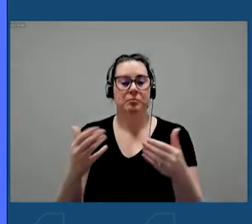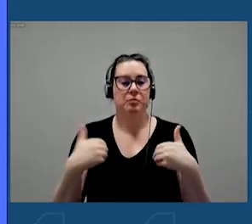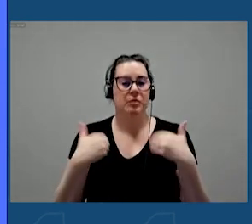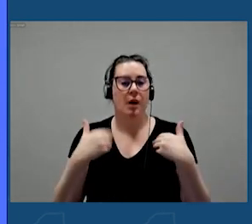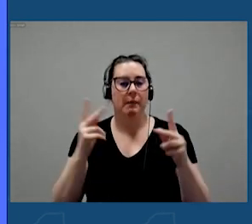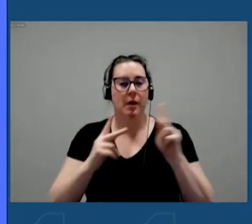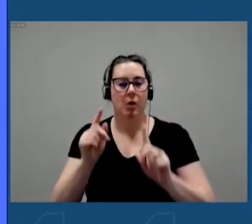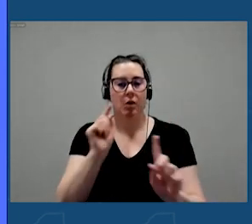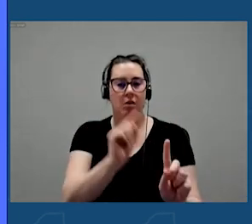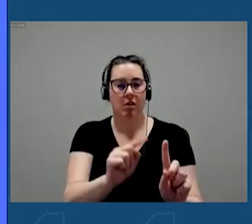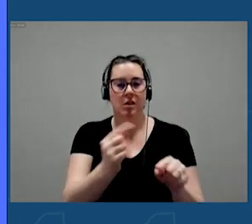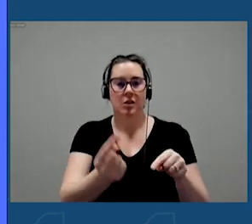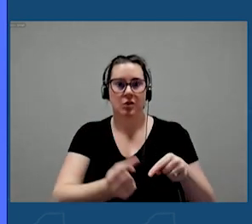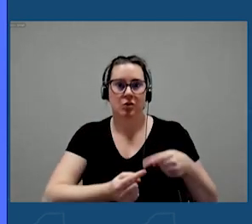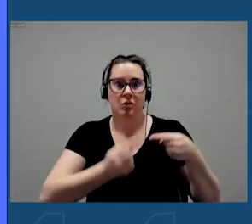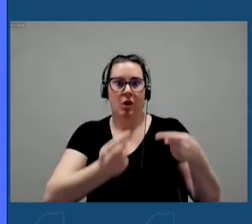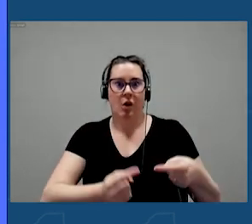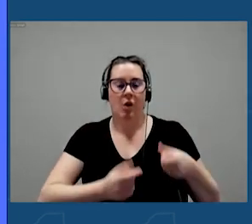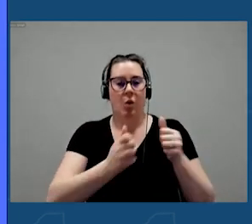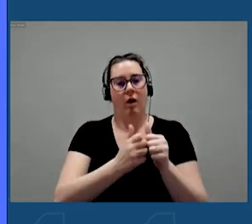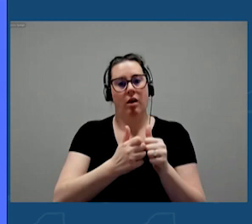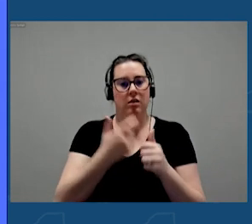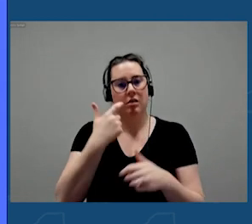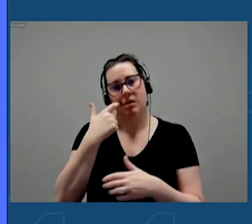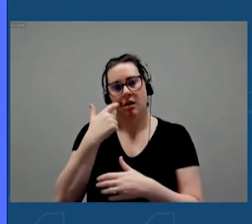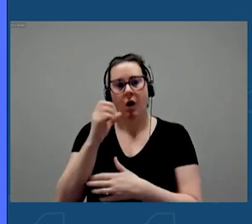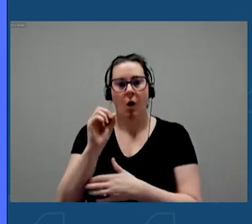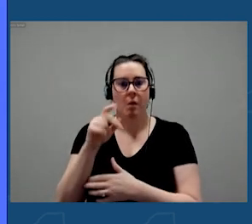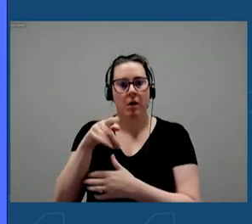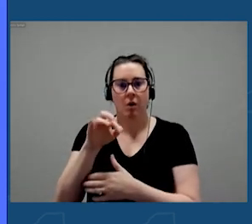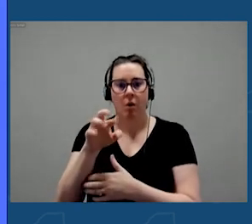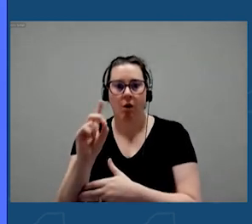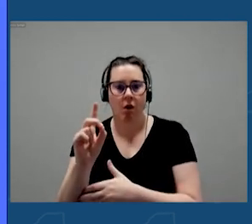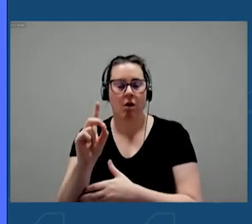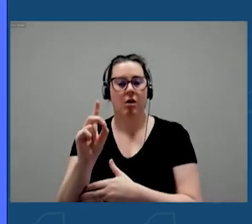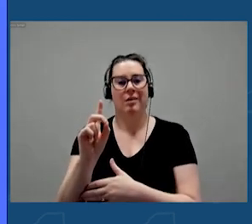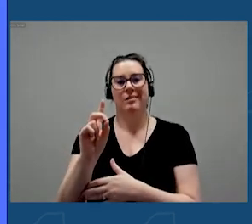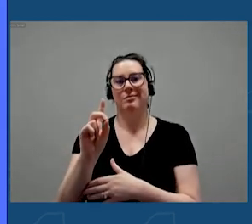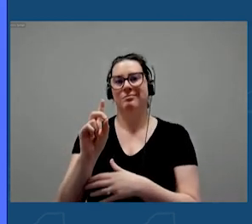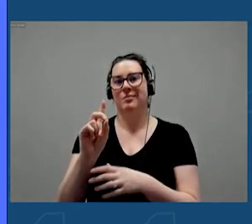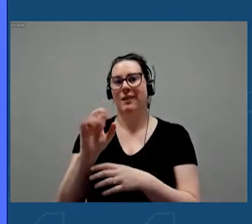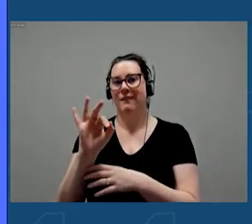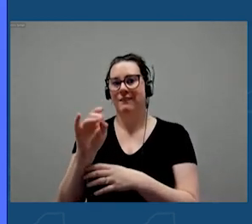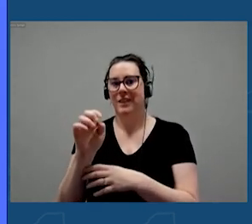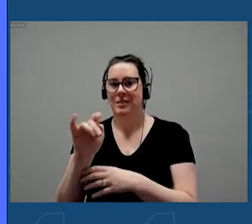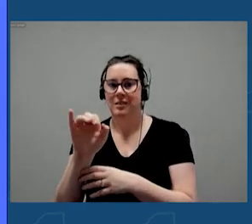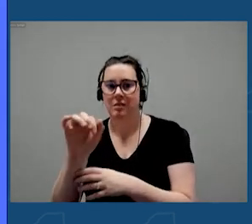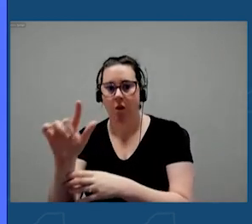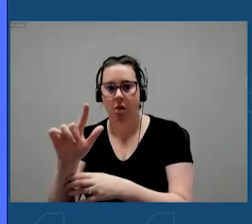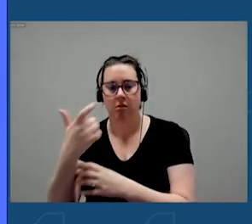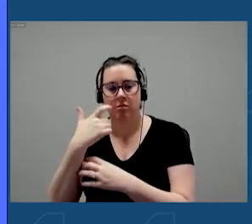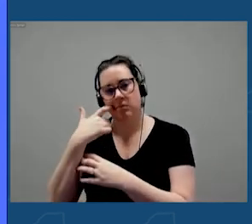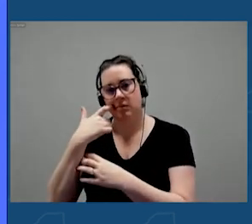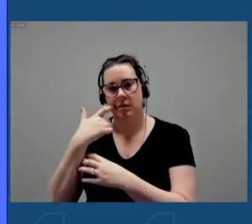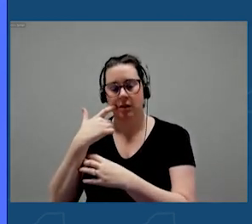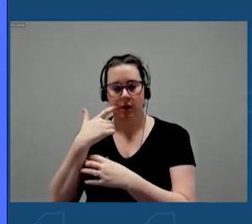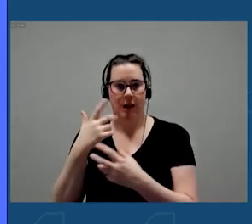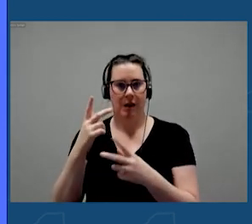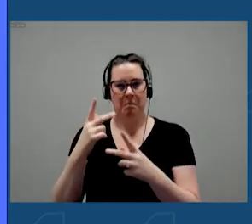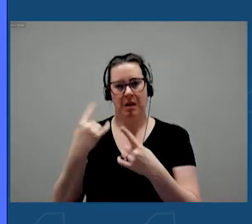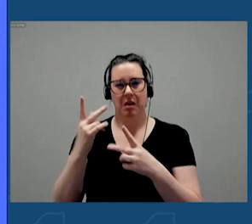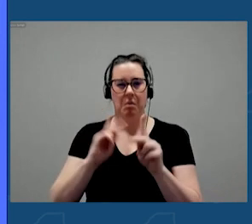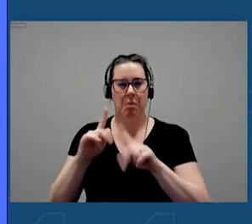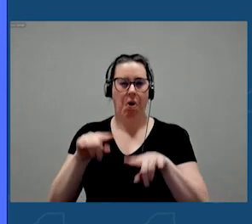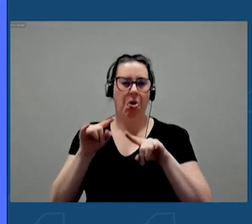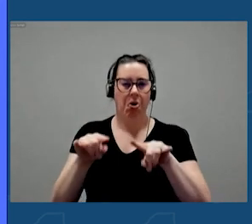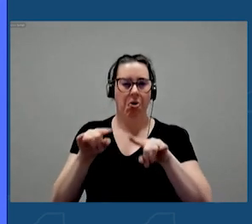struggling with fentanyl addiction, the things that we have to do to shore up Social Security and Medicare. There was heckling that was going on from the